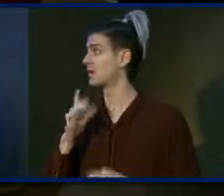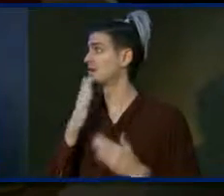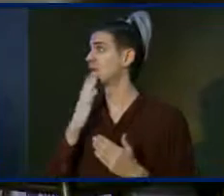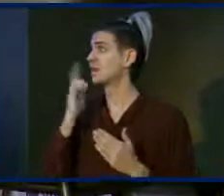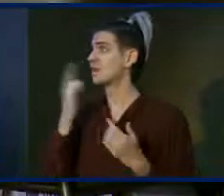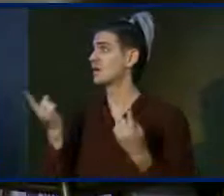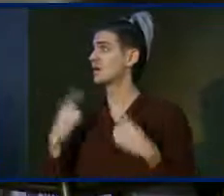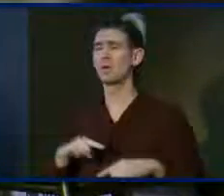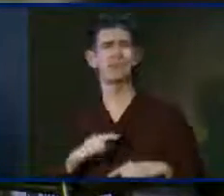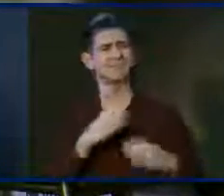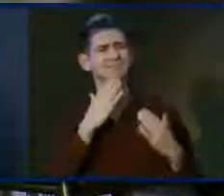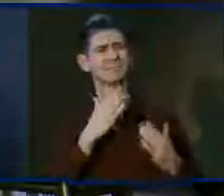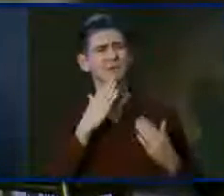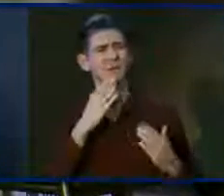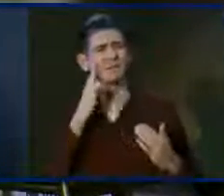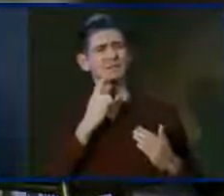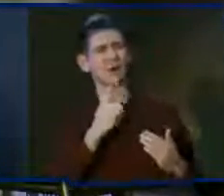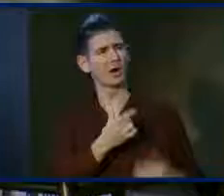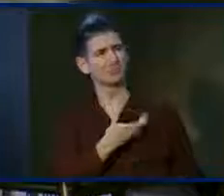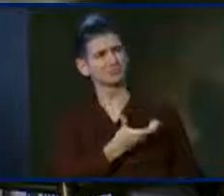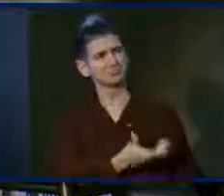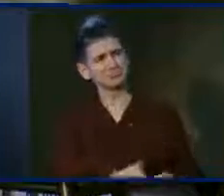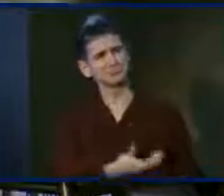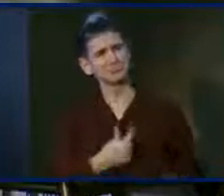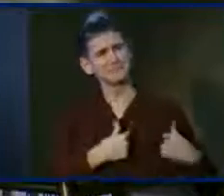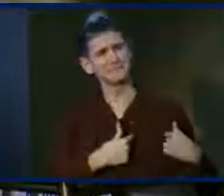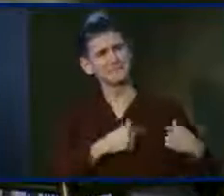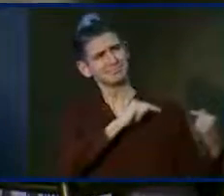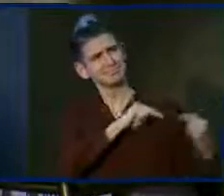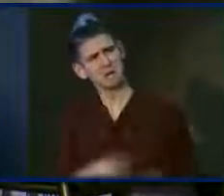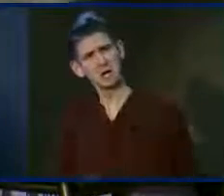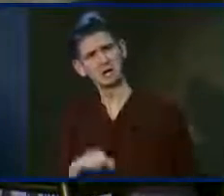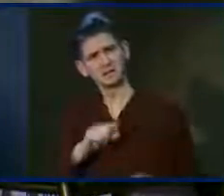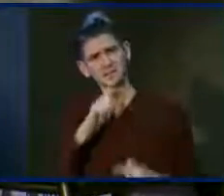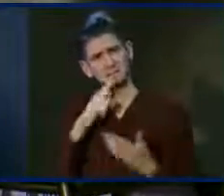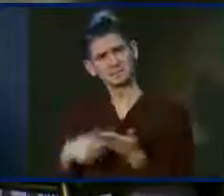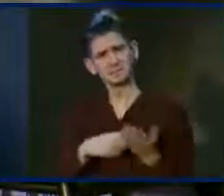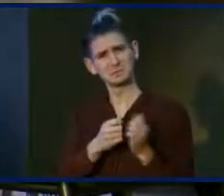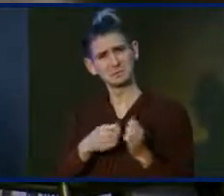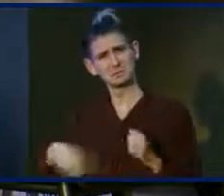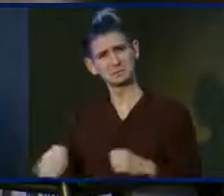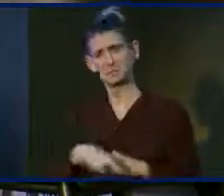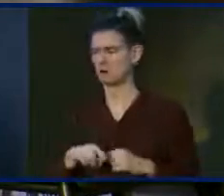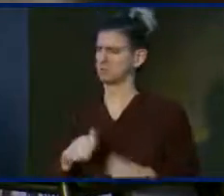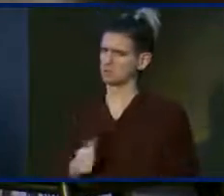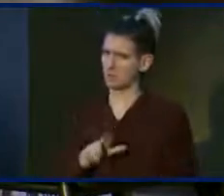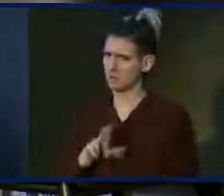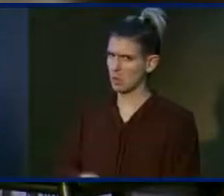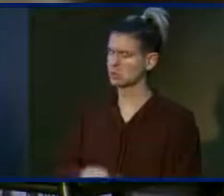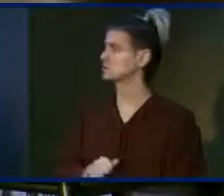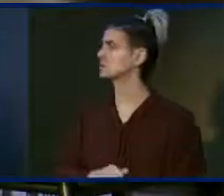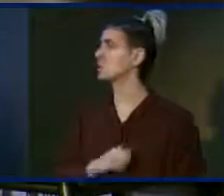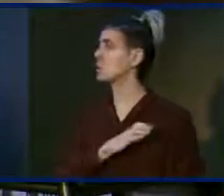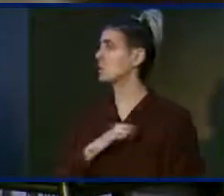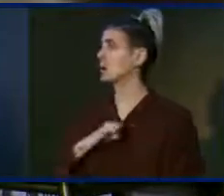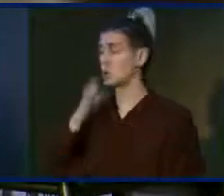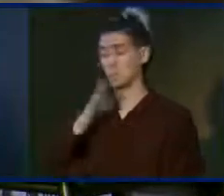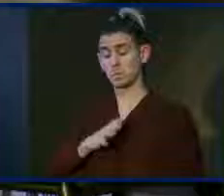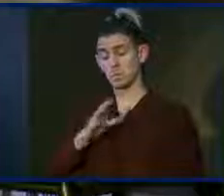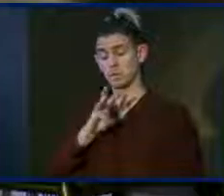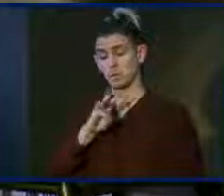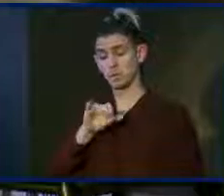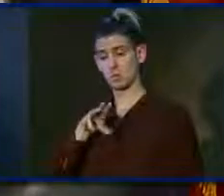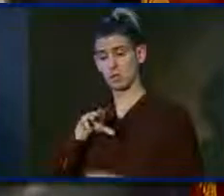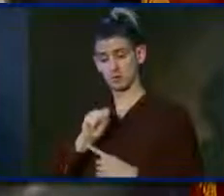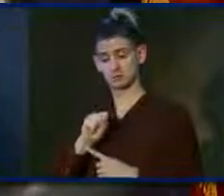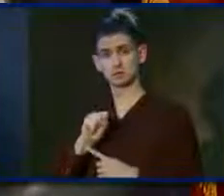for the invitation to speak with you. Absolutely. We heard Congresswoman Williams use the